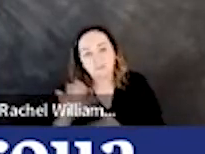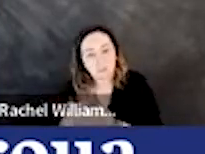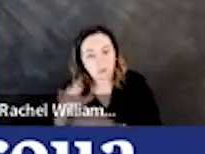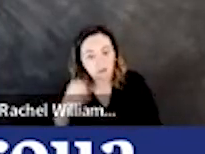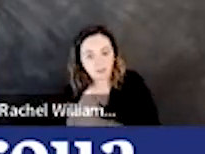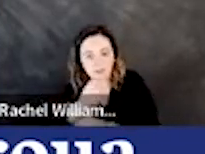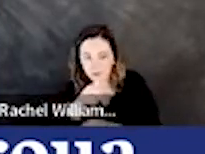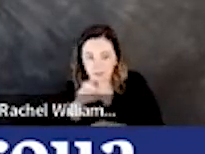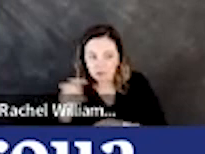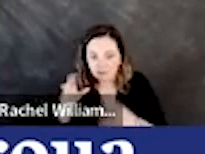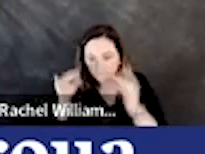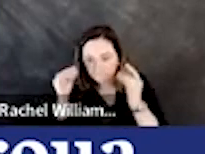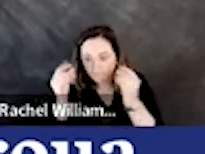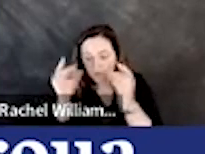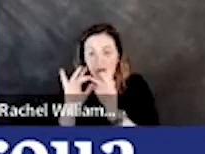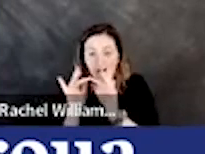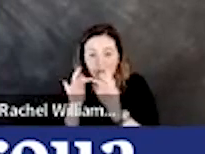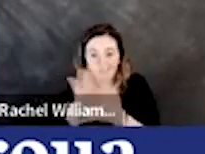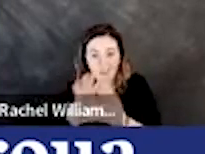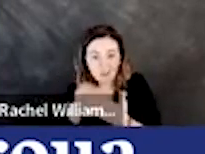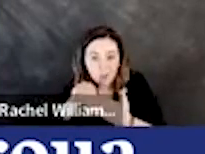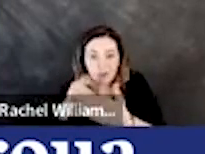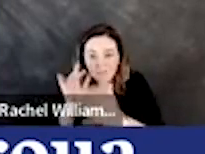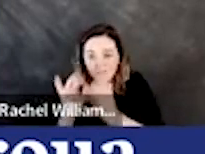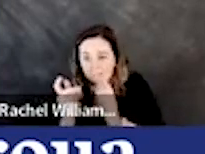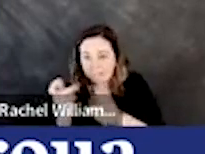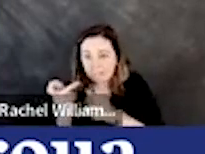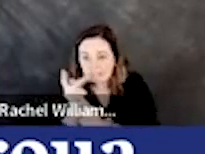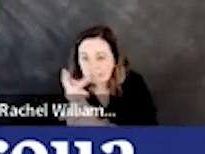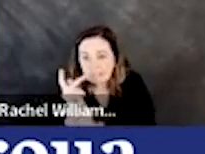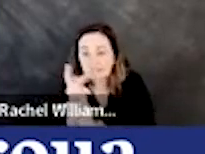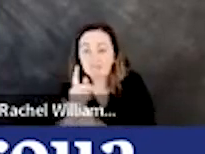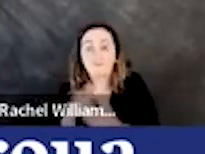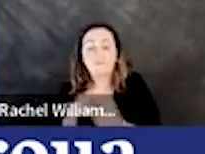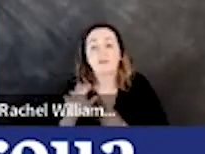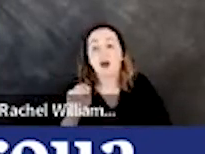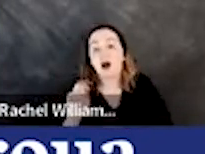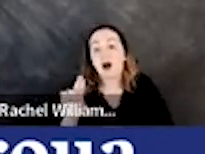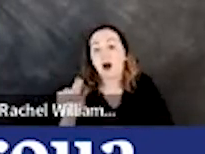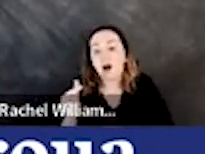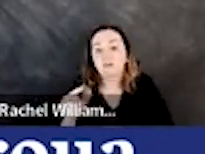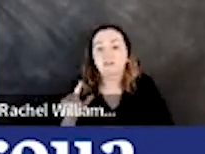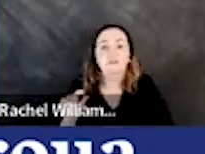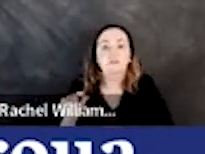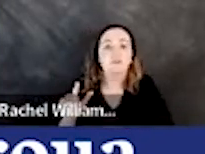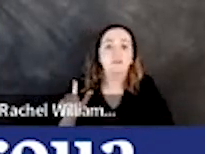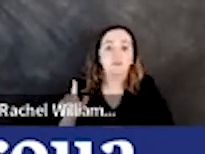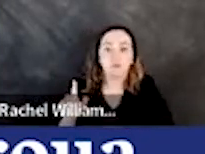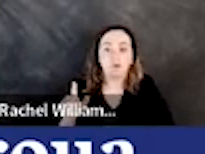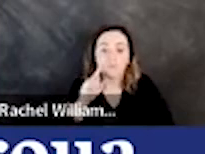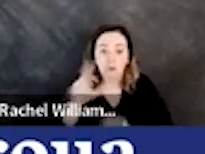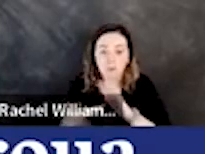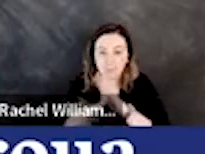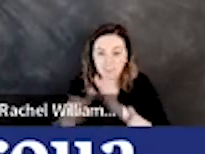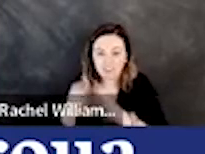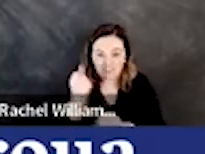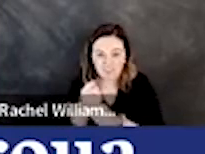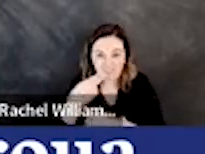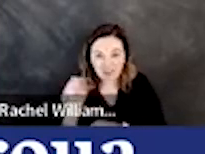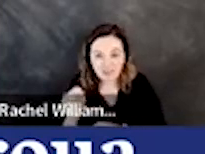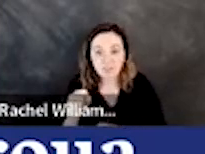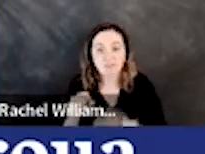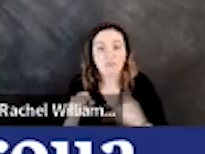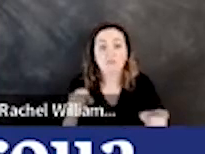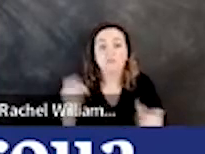navigated remote learning. And then in August 2021, for her senior year of high school,